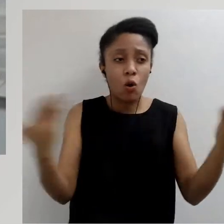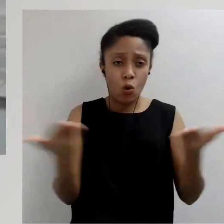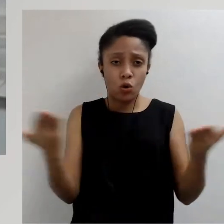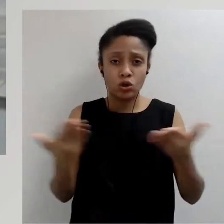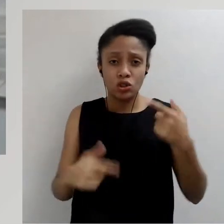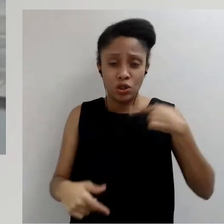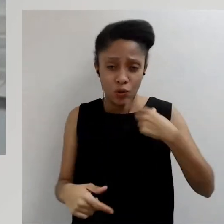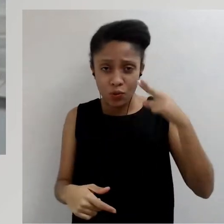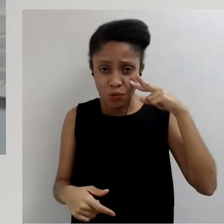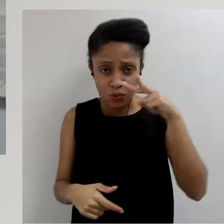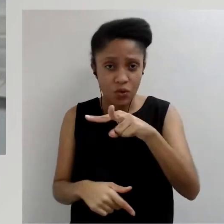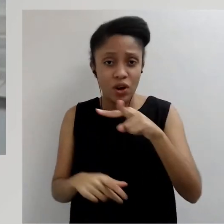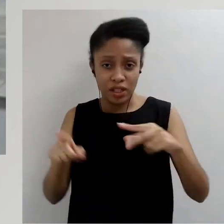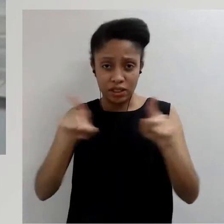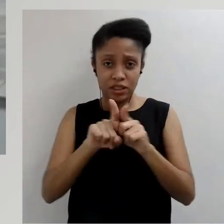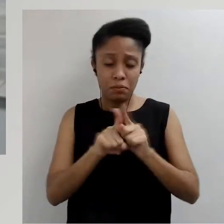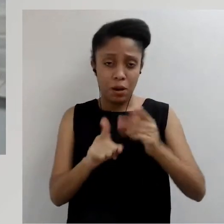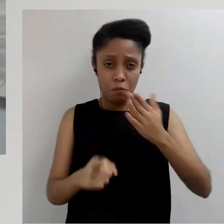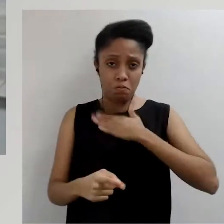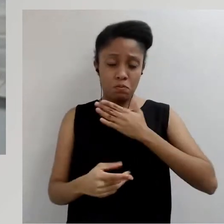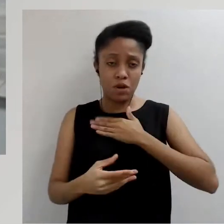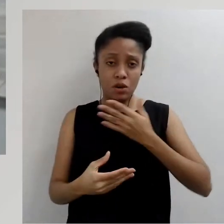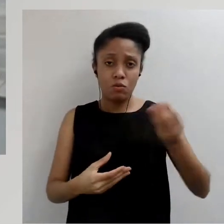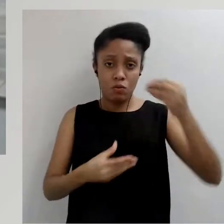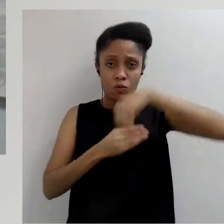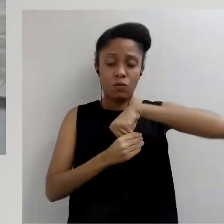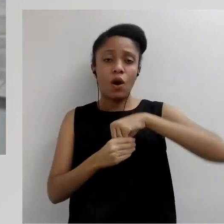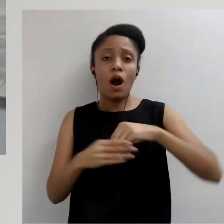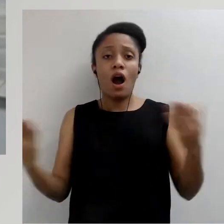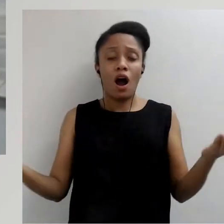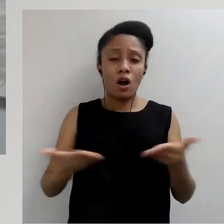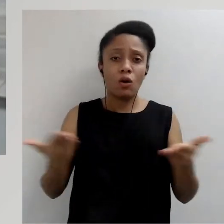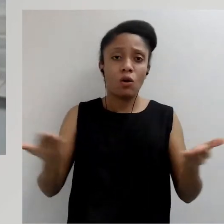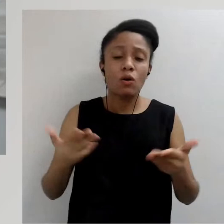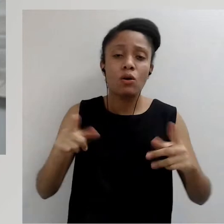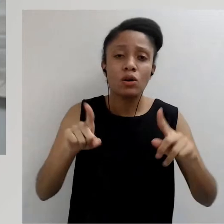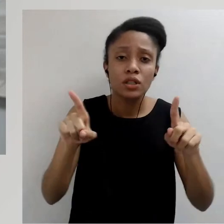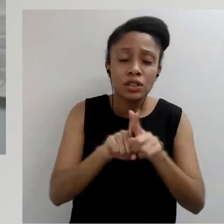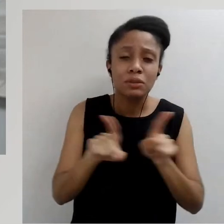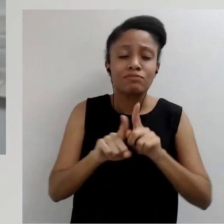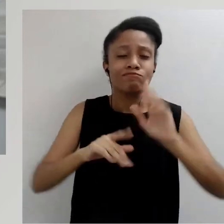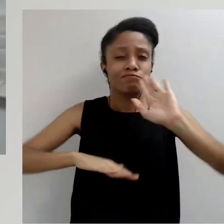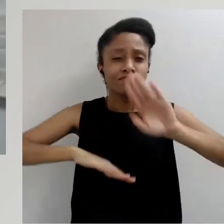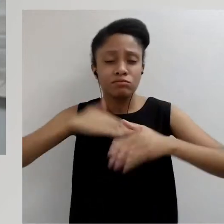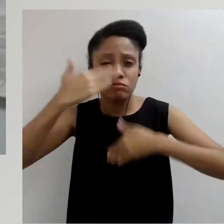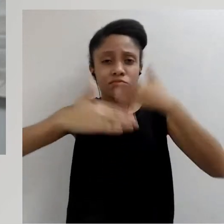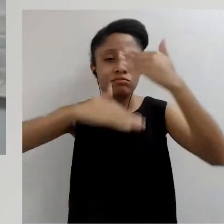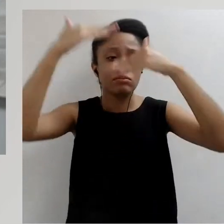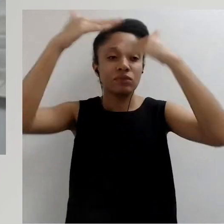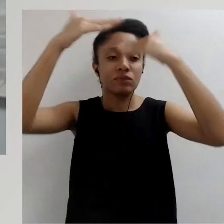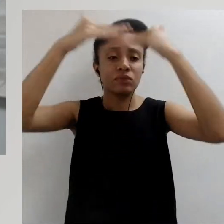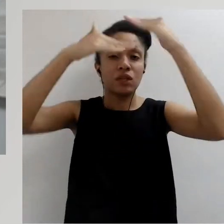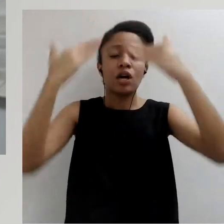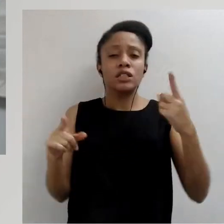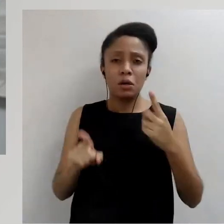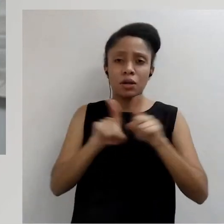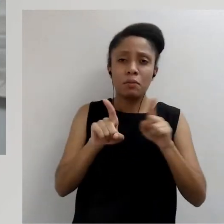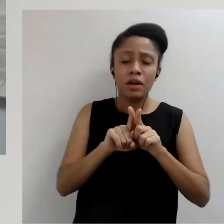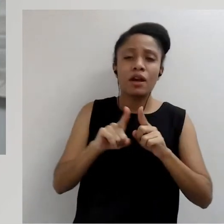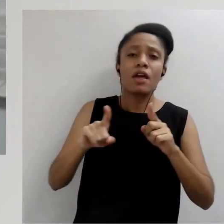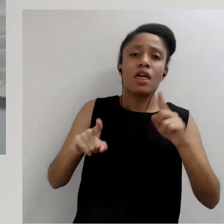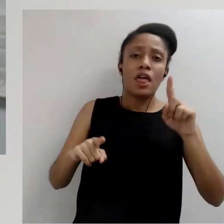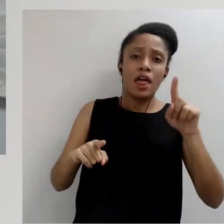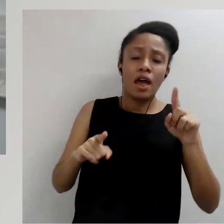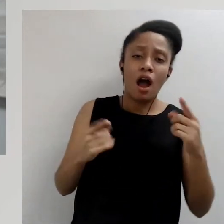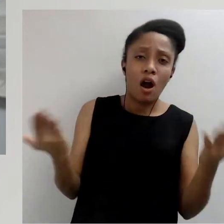what I see today, bringing to my reality, it's a company that we have this,